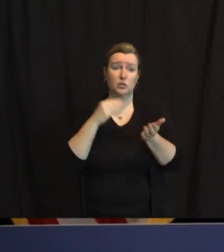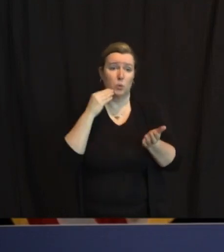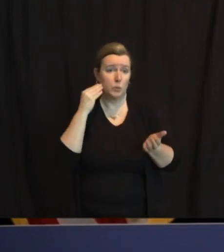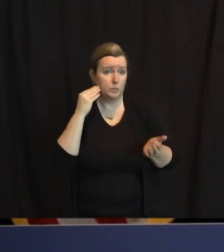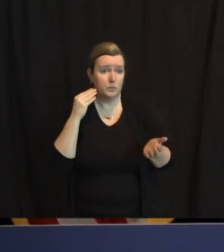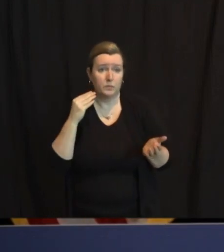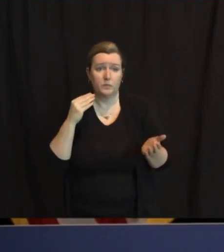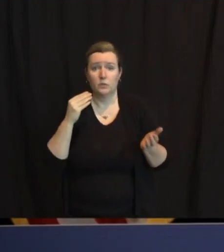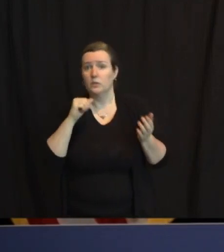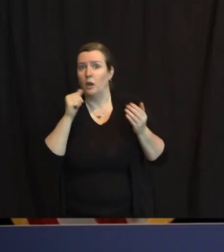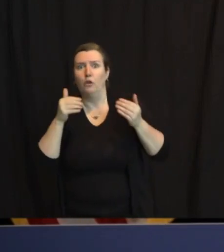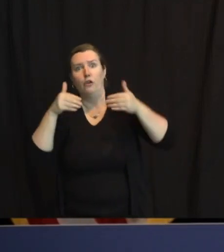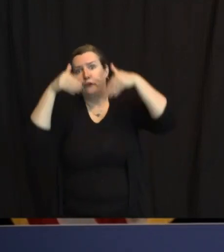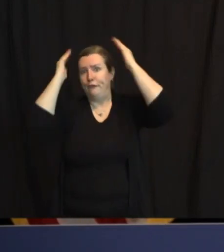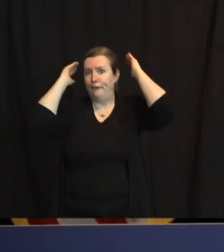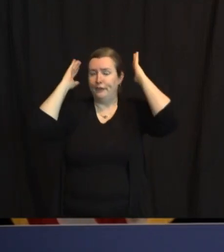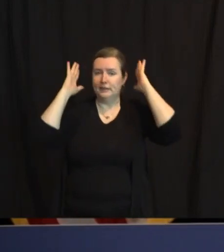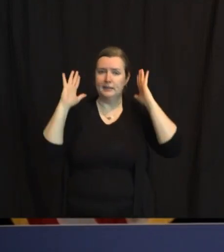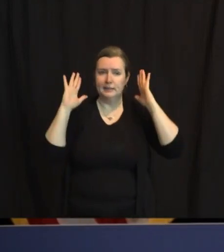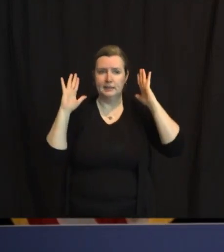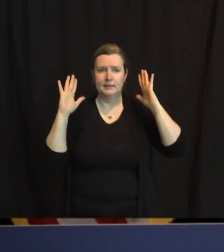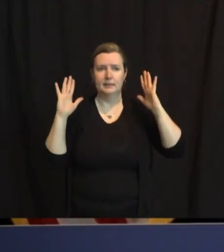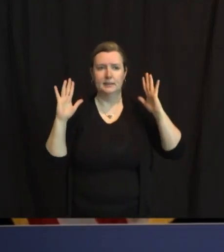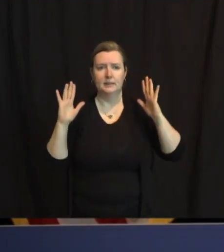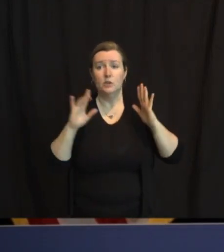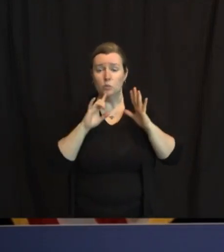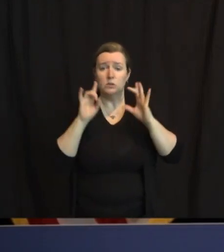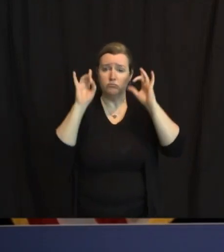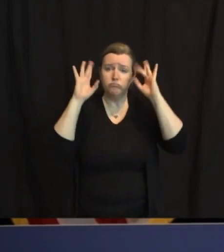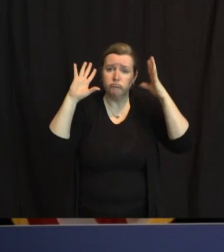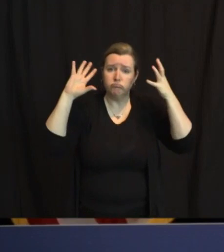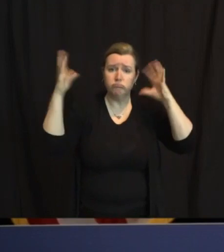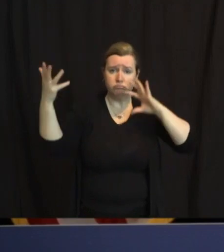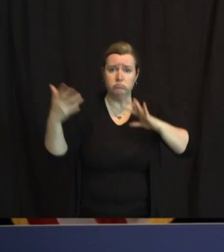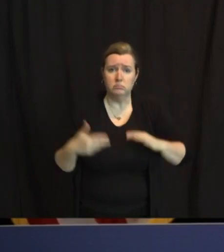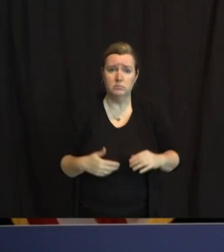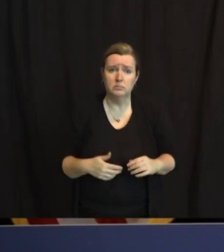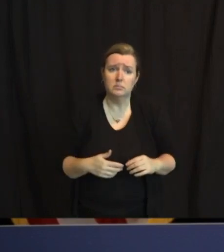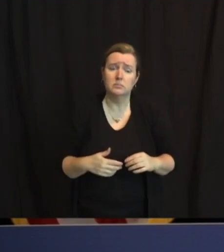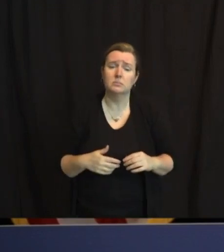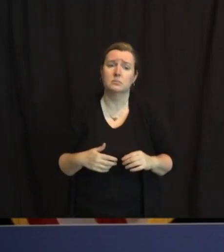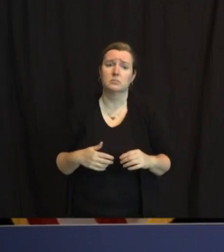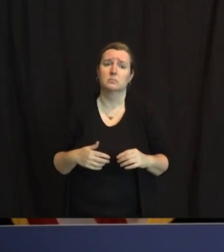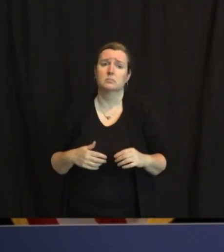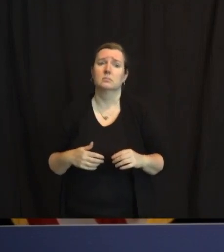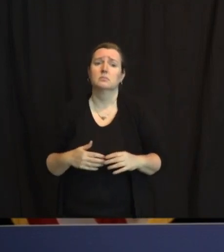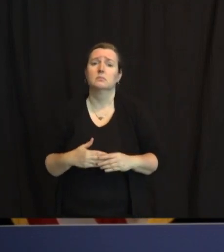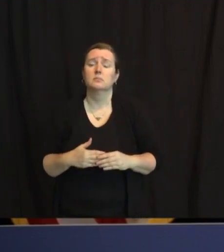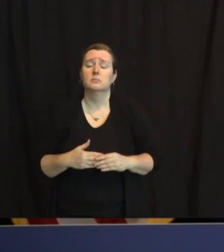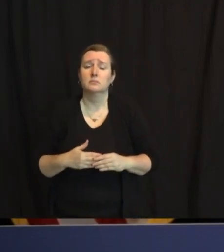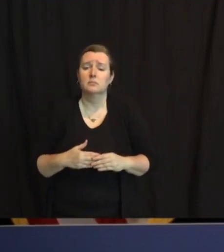was a 500-year flood as opposed to anything willful. In terms of the accuracy of